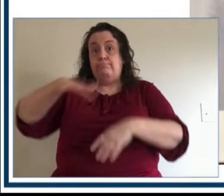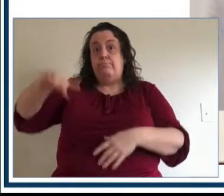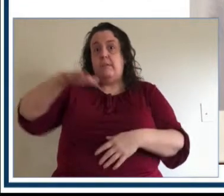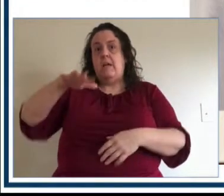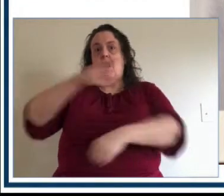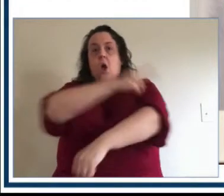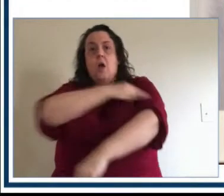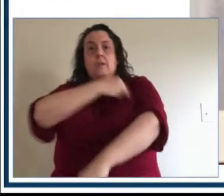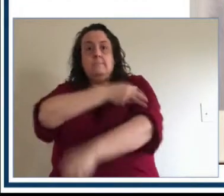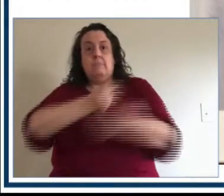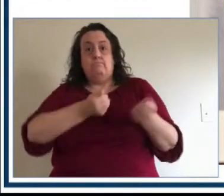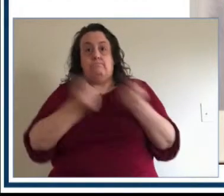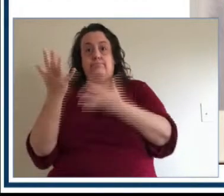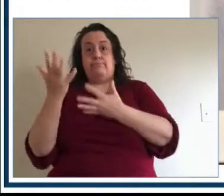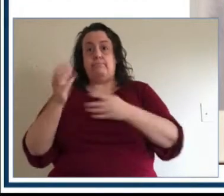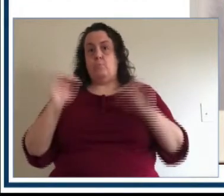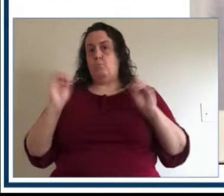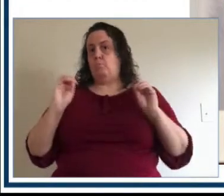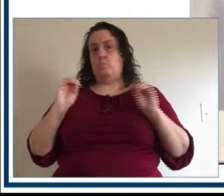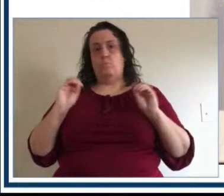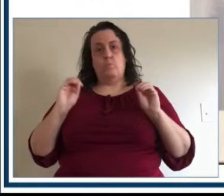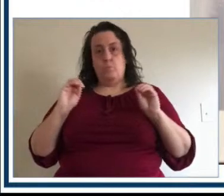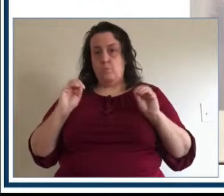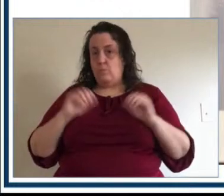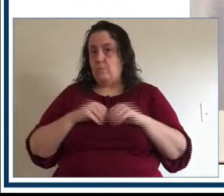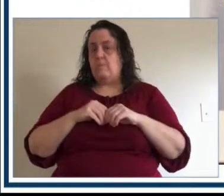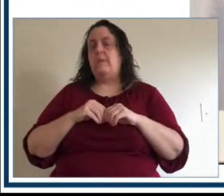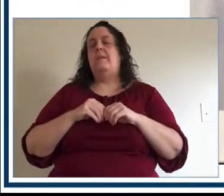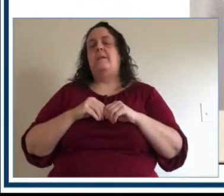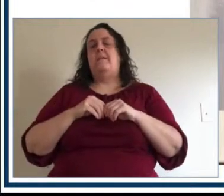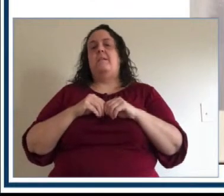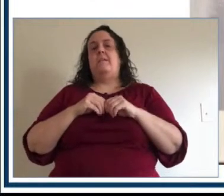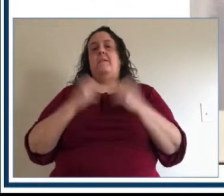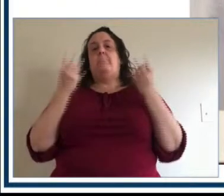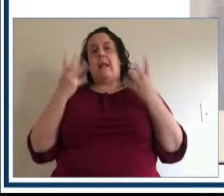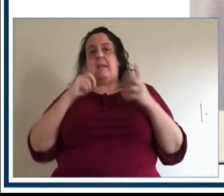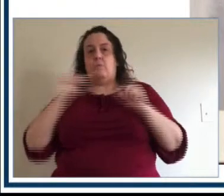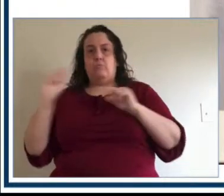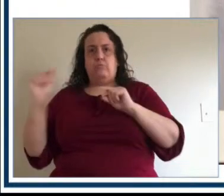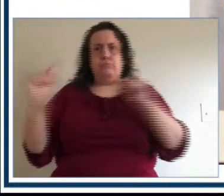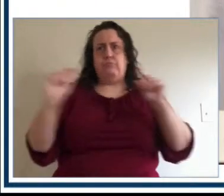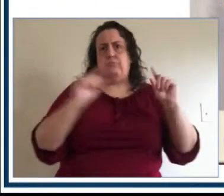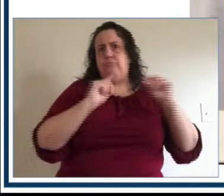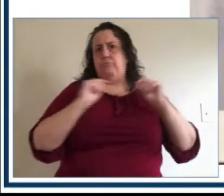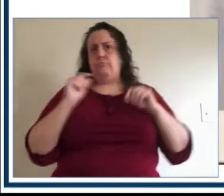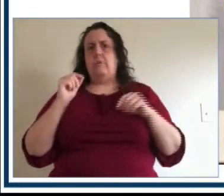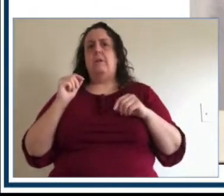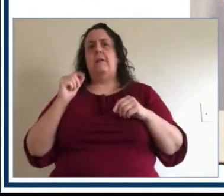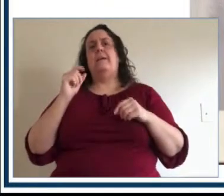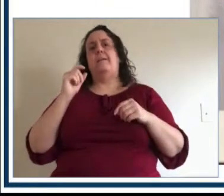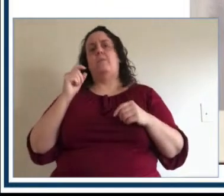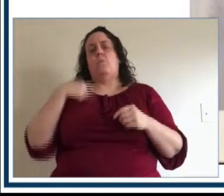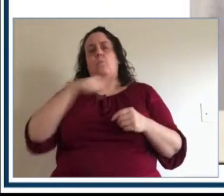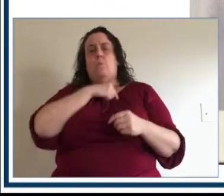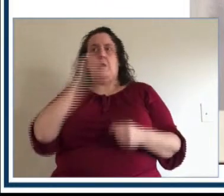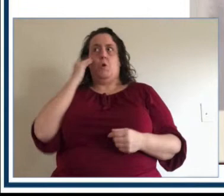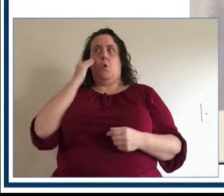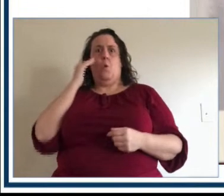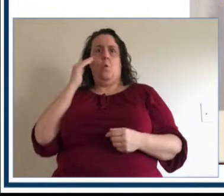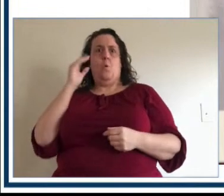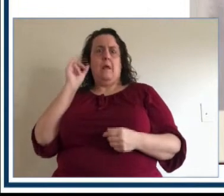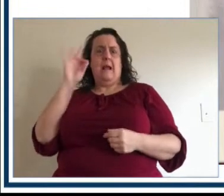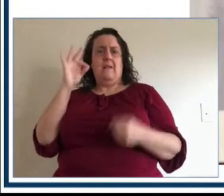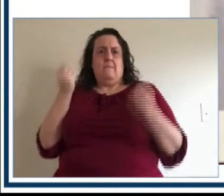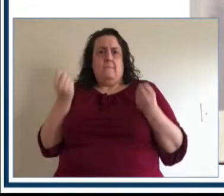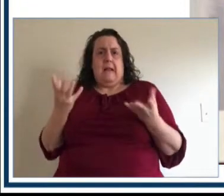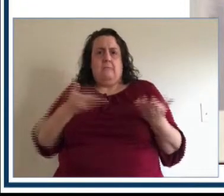the reality is that if there were any hospitalizations, we would know, and we're not aware of any. So this